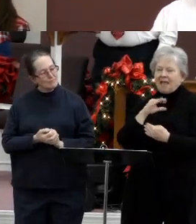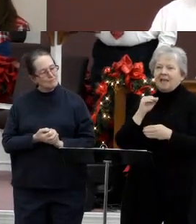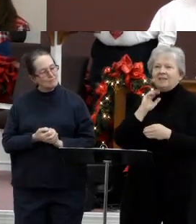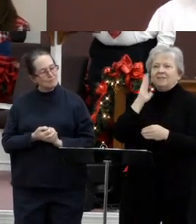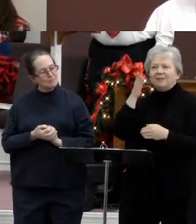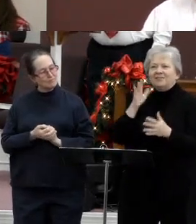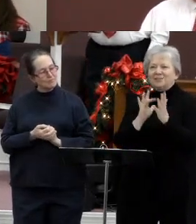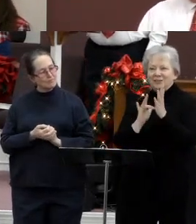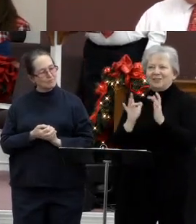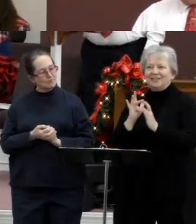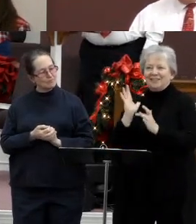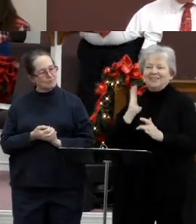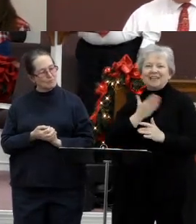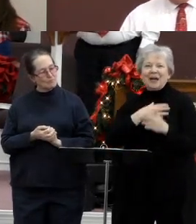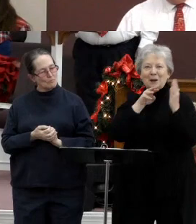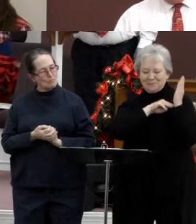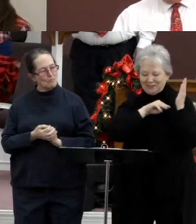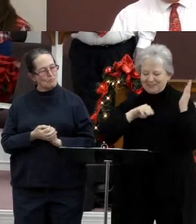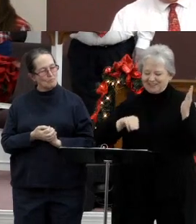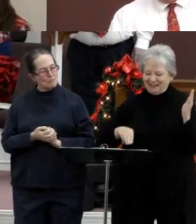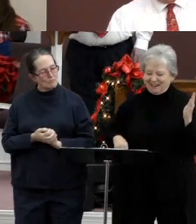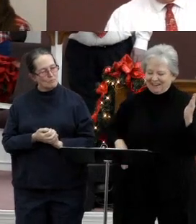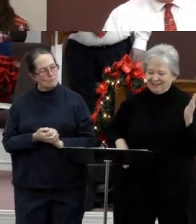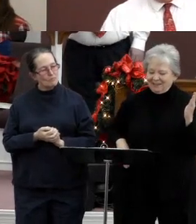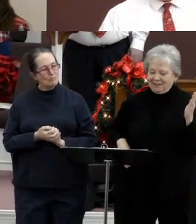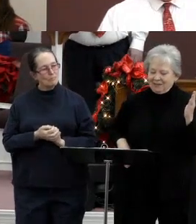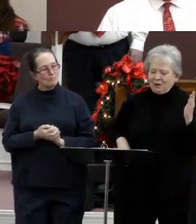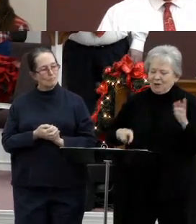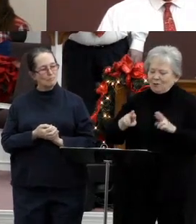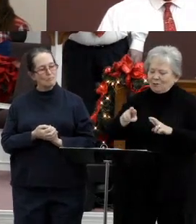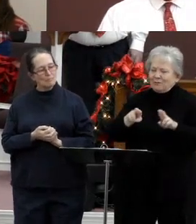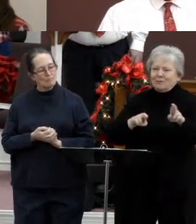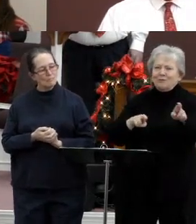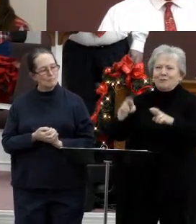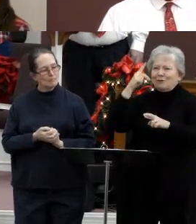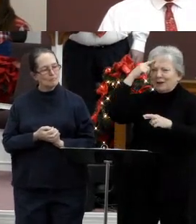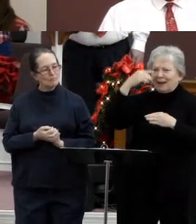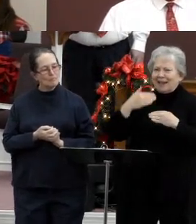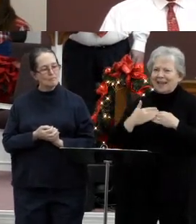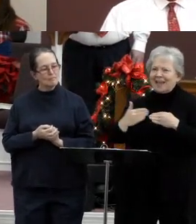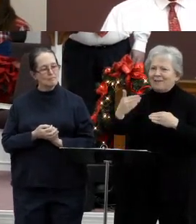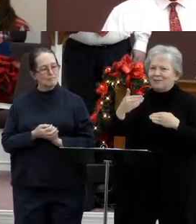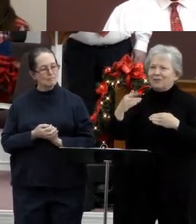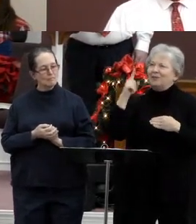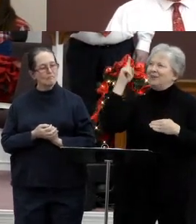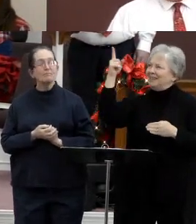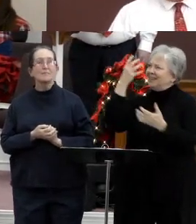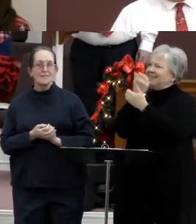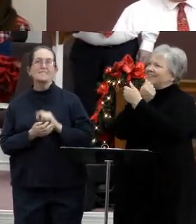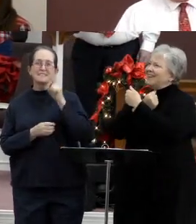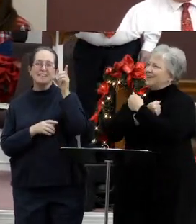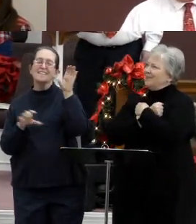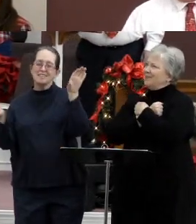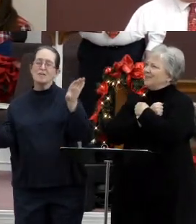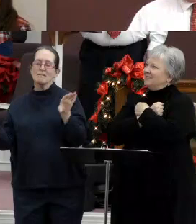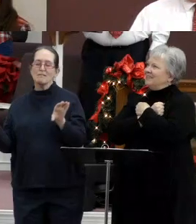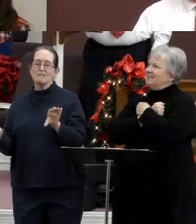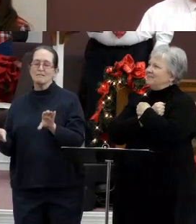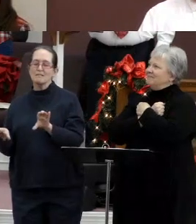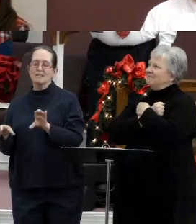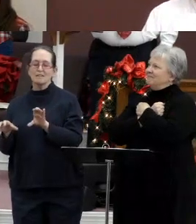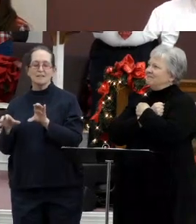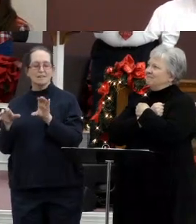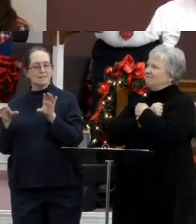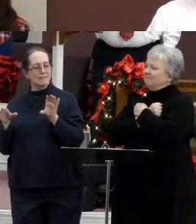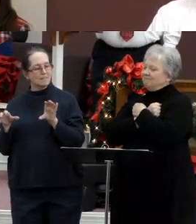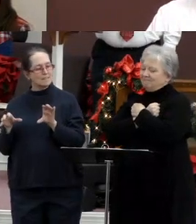And does Jesus our Messiah hold forever those he loves?